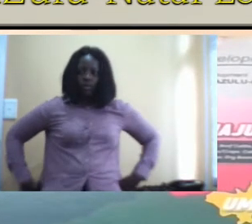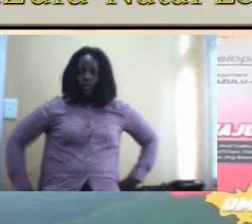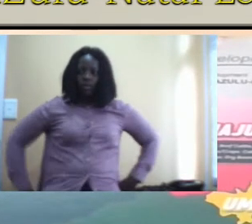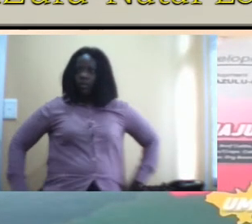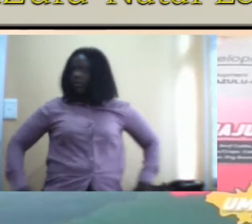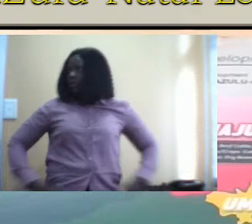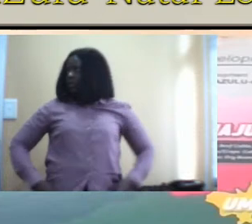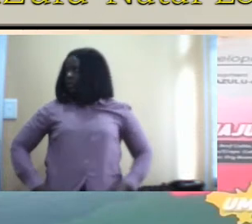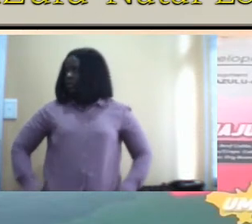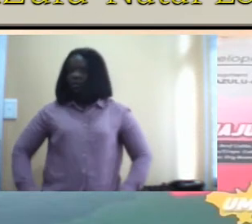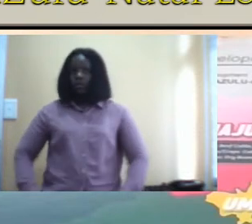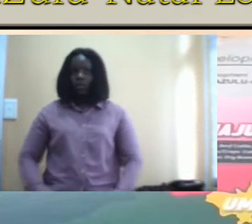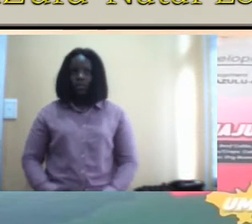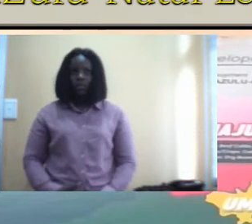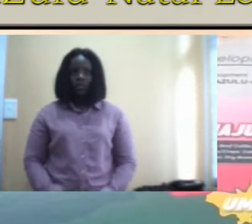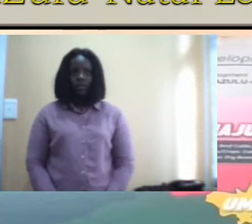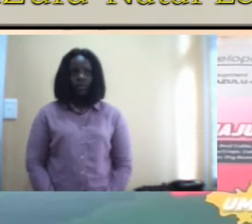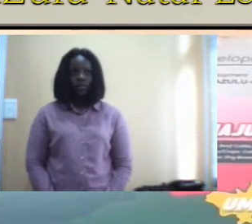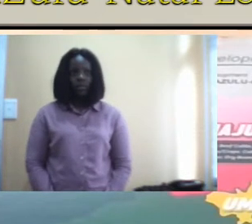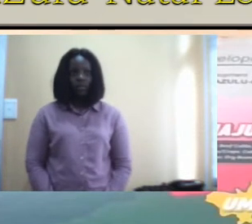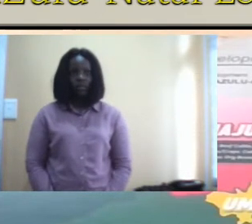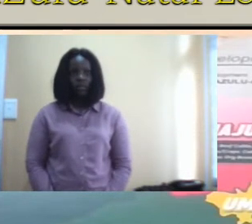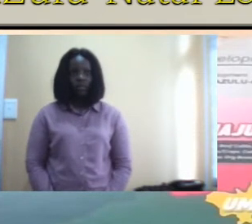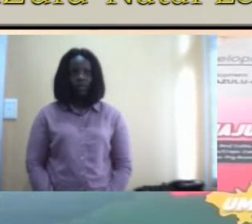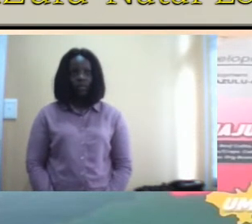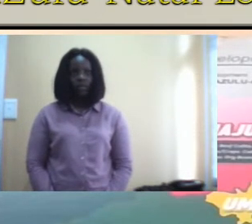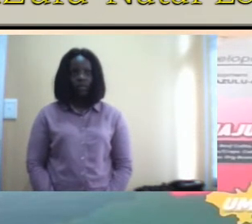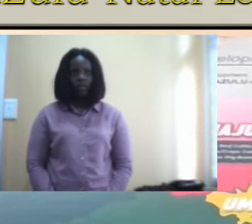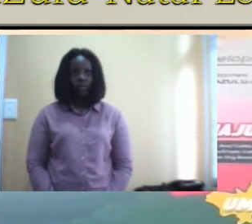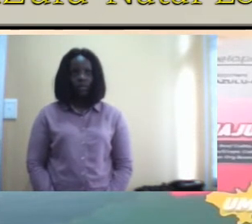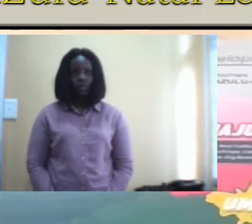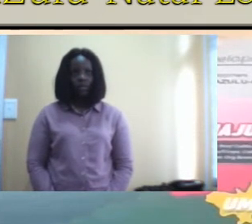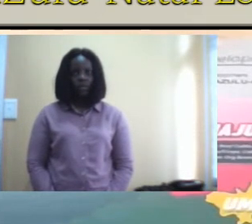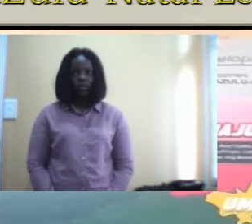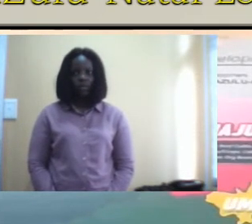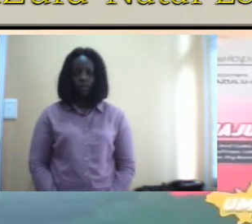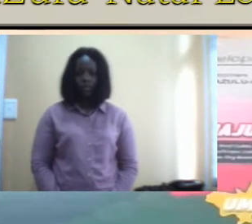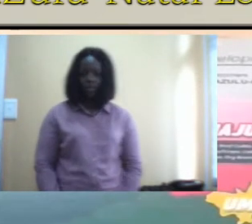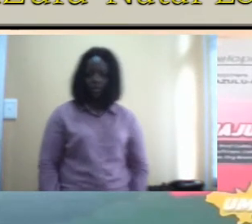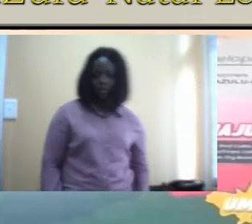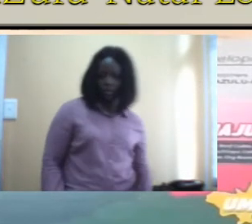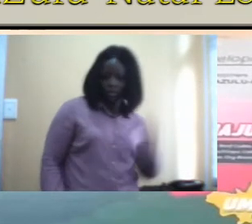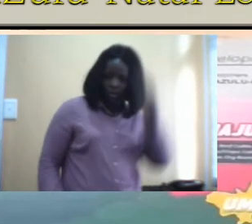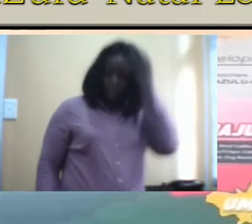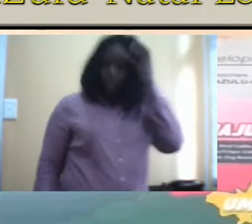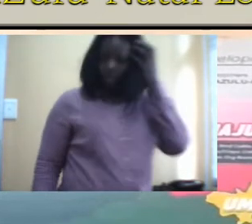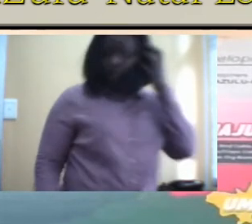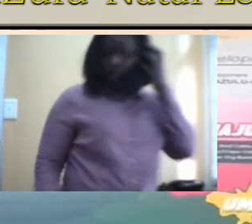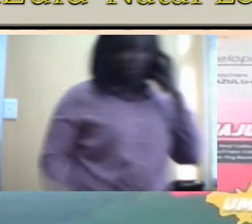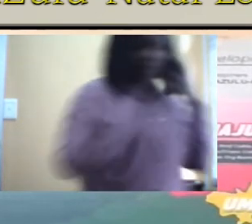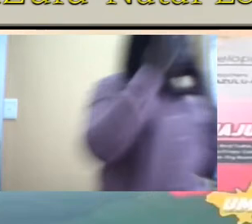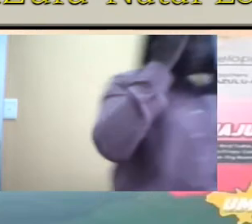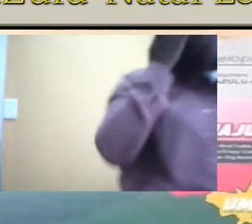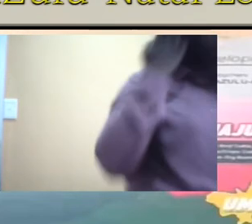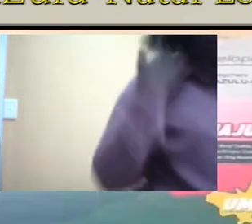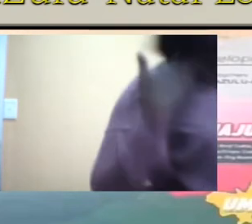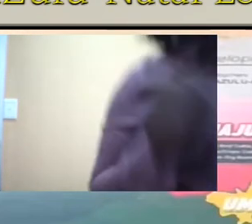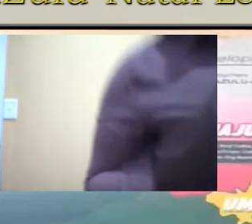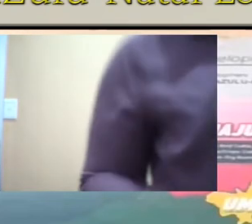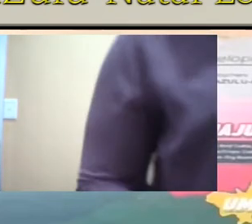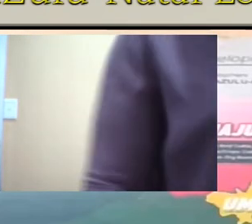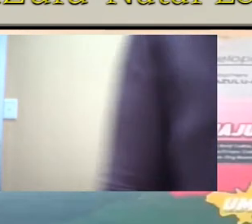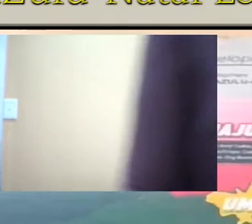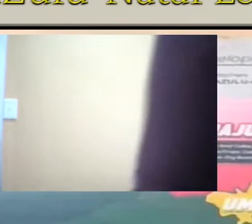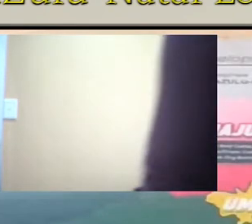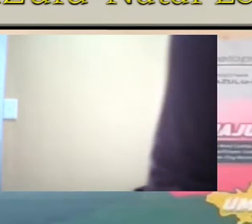are changing how everyone looks and take agriculture. We believe agriculture to be the economic game